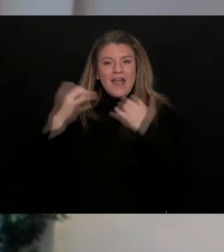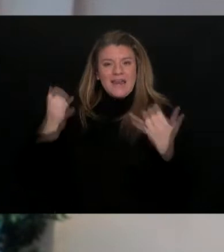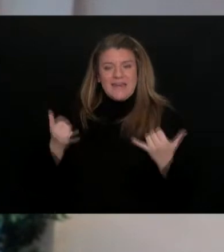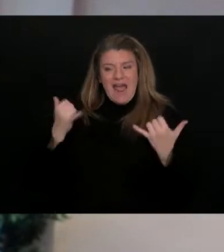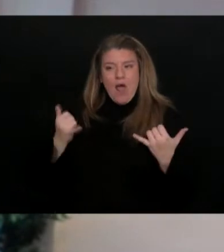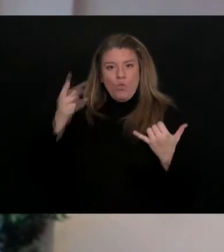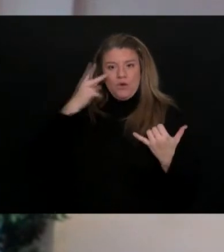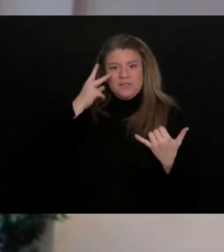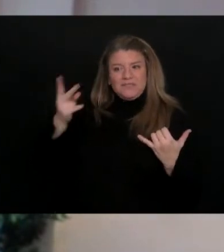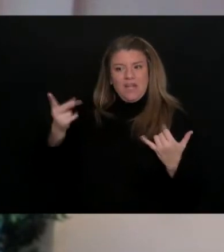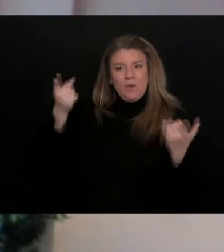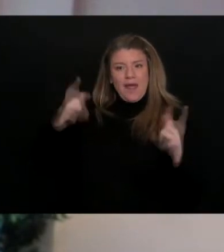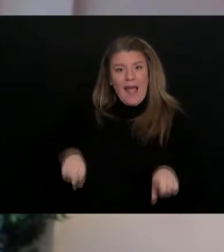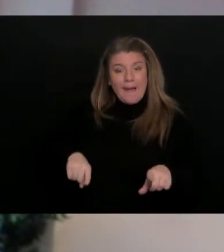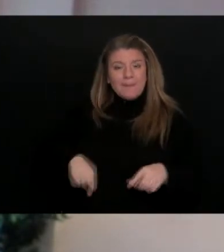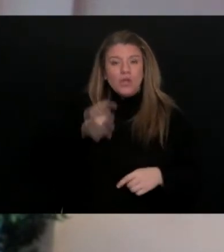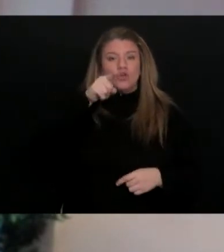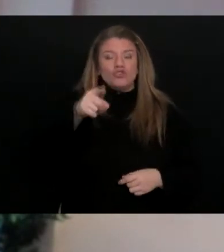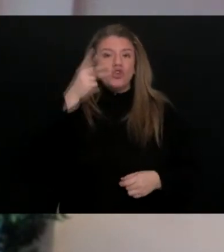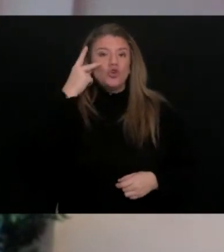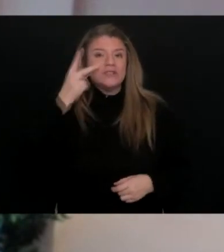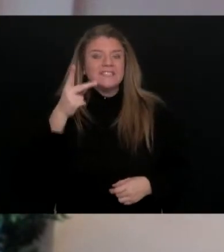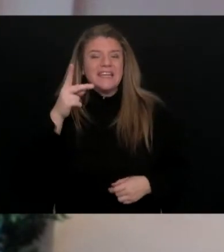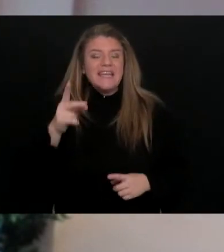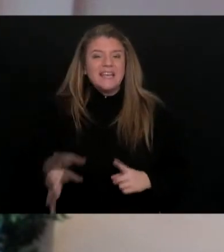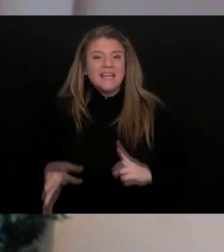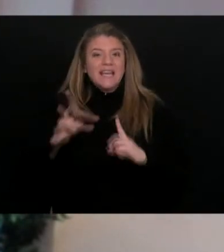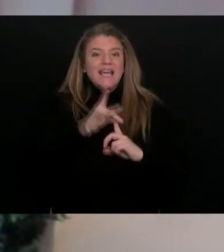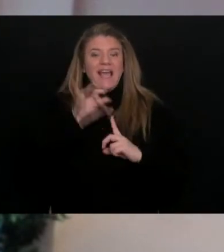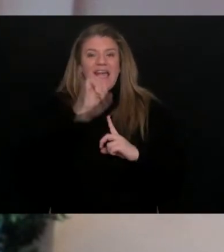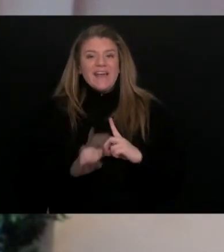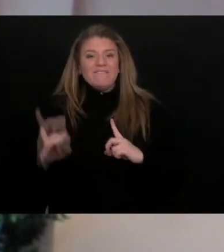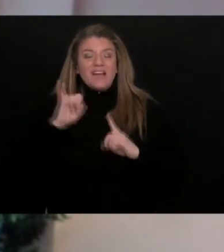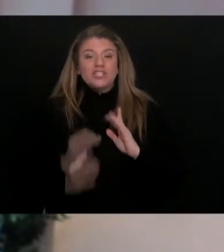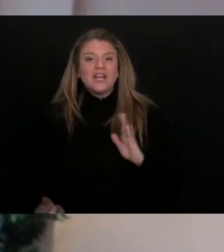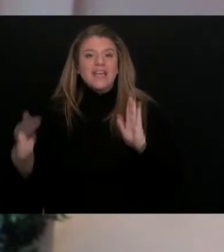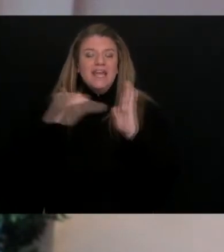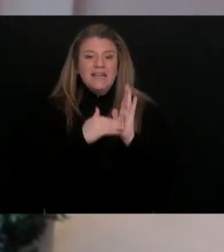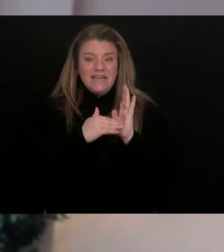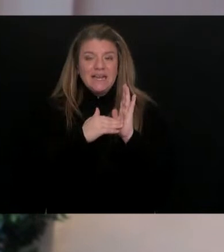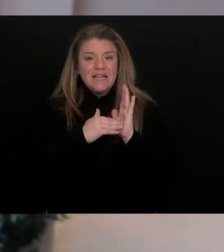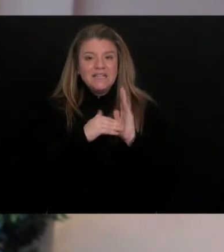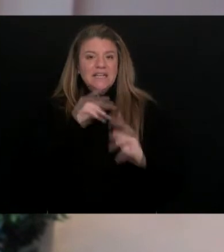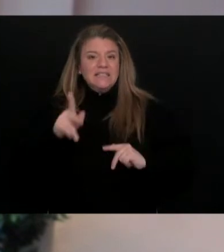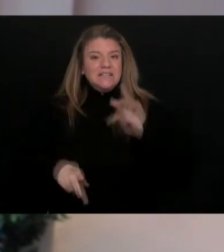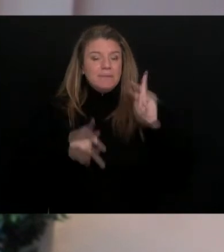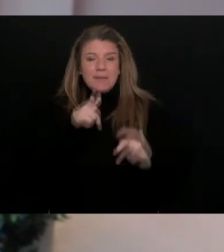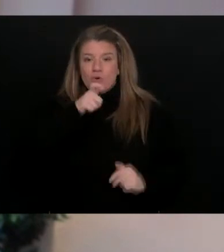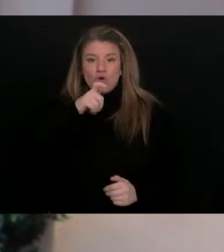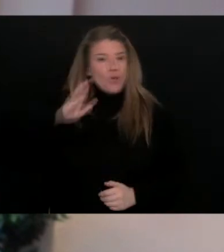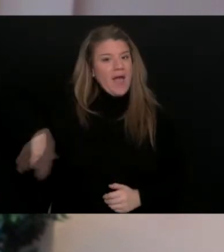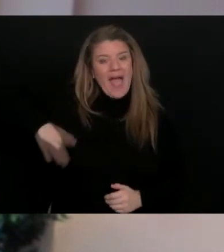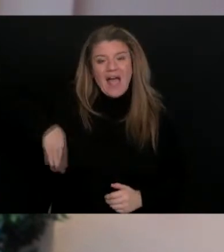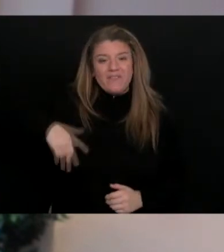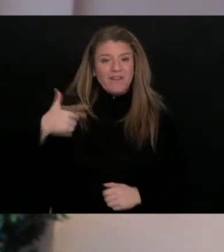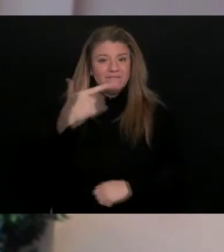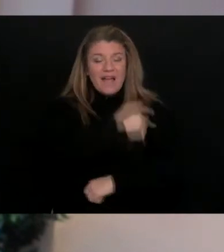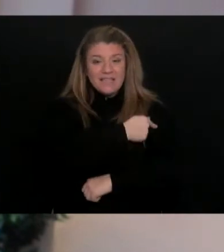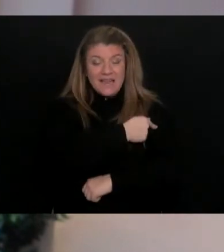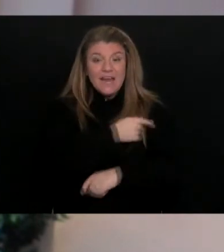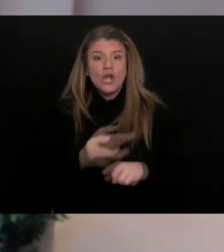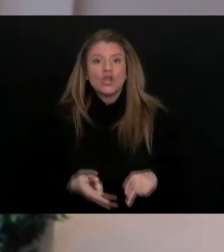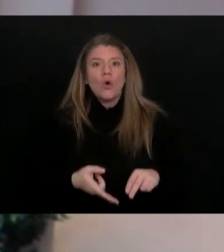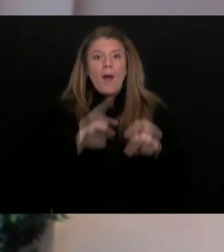And so what you're seeing is you're seeing reinfection rates in people who did not become vaccinated go up because